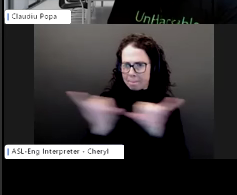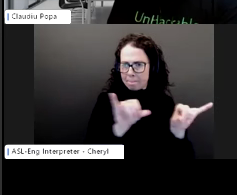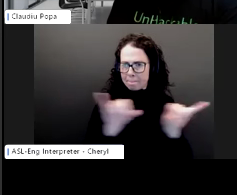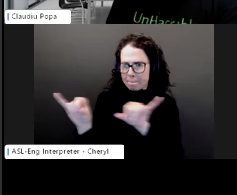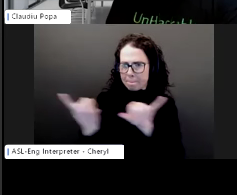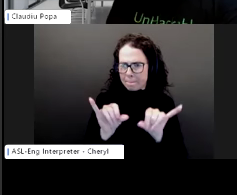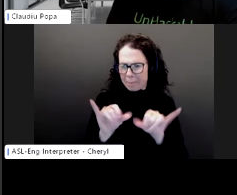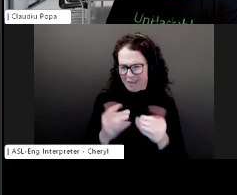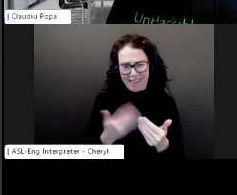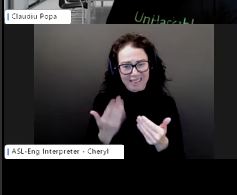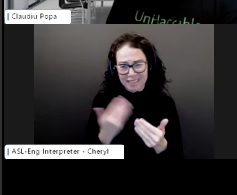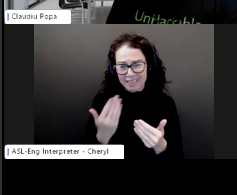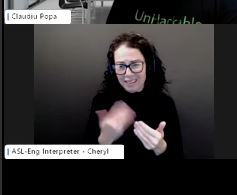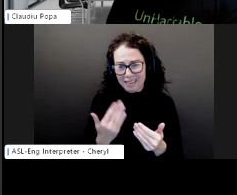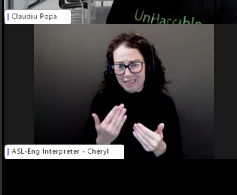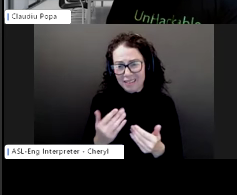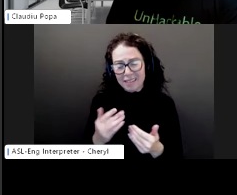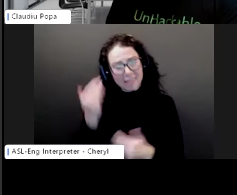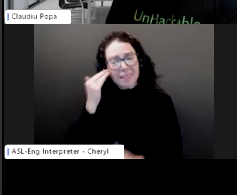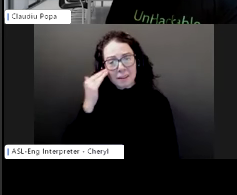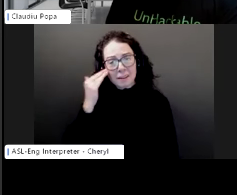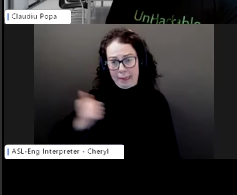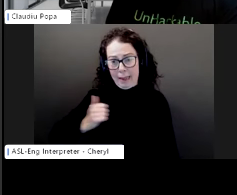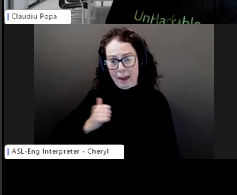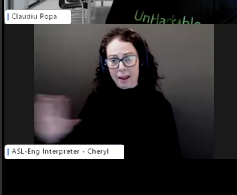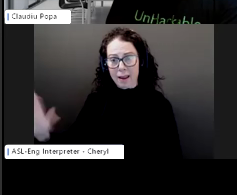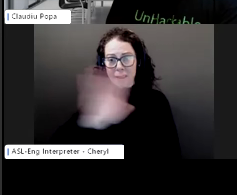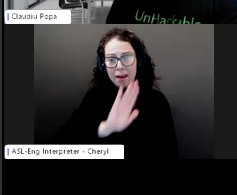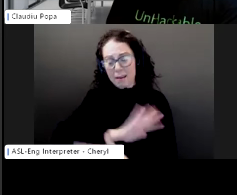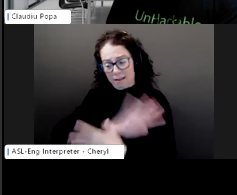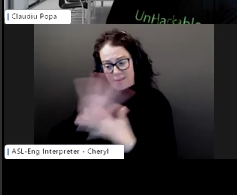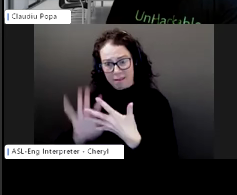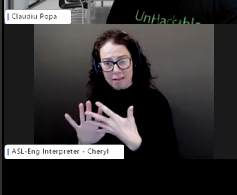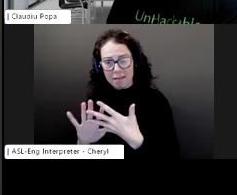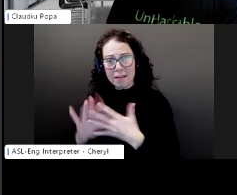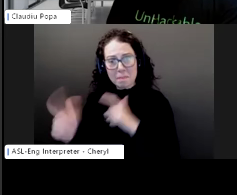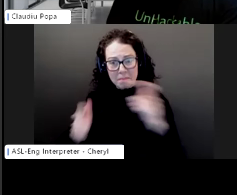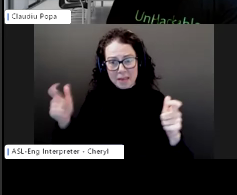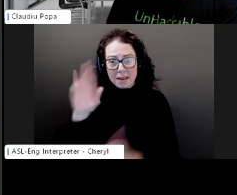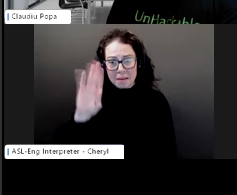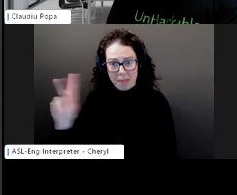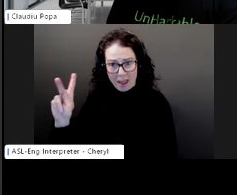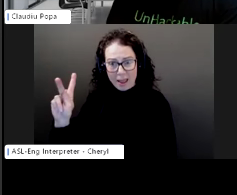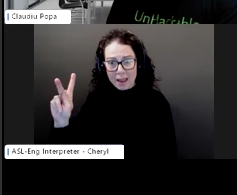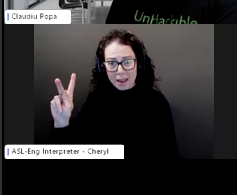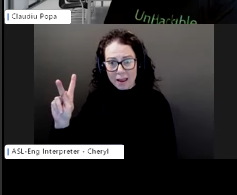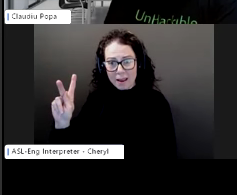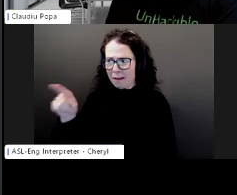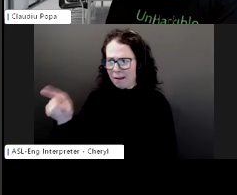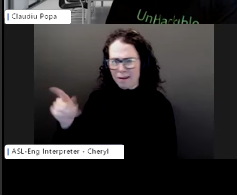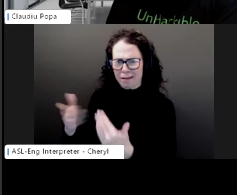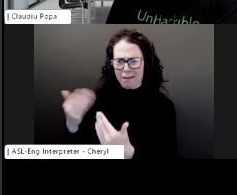their customers. And just grabbing one of those messages and changing a couple of words